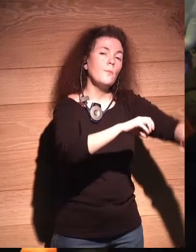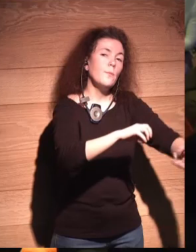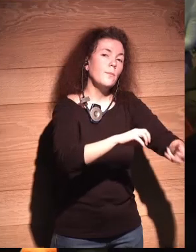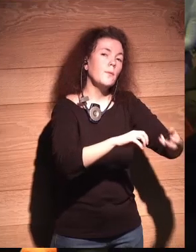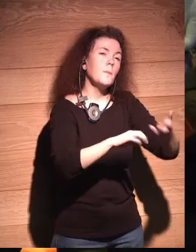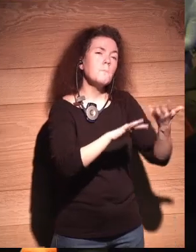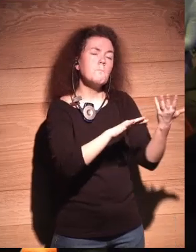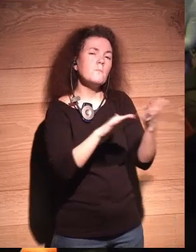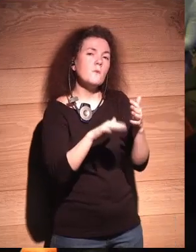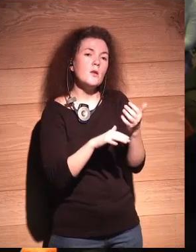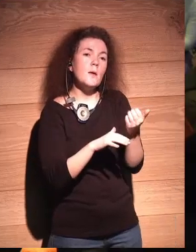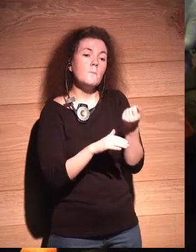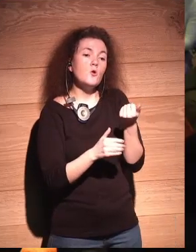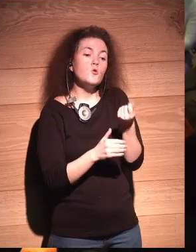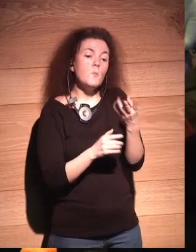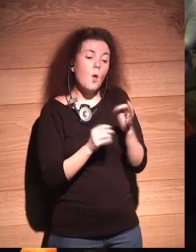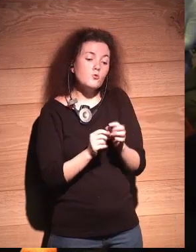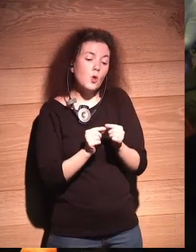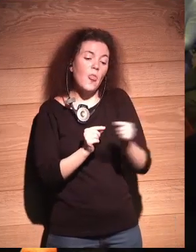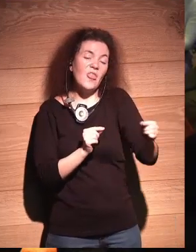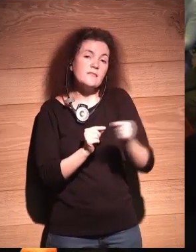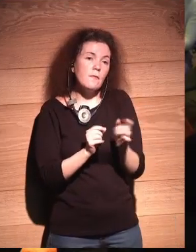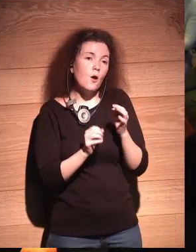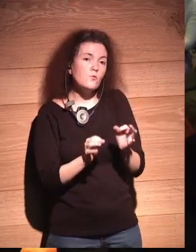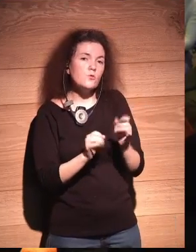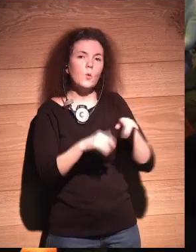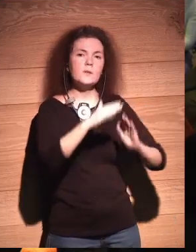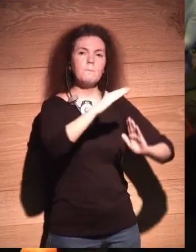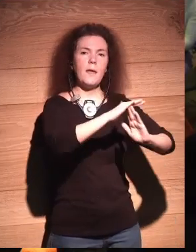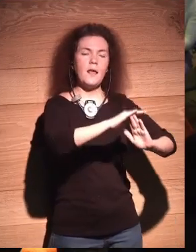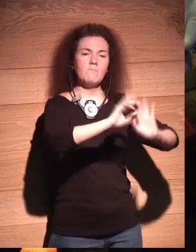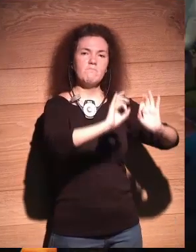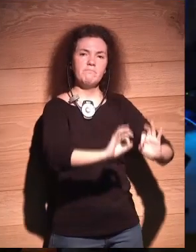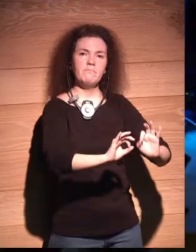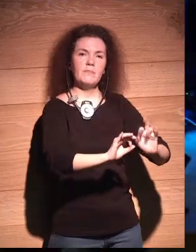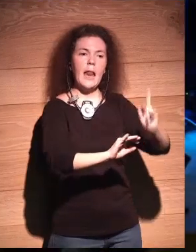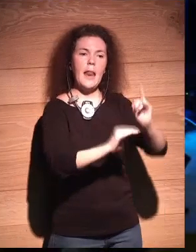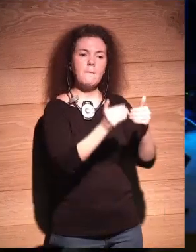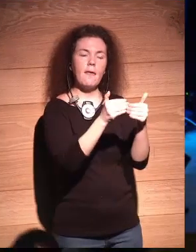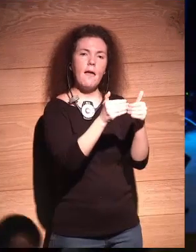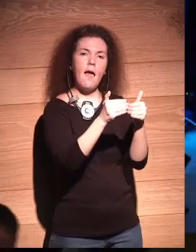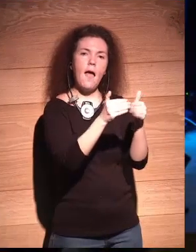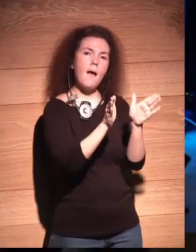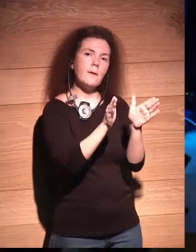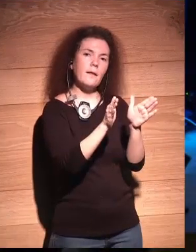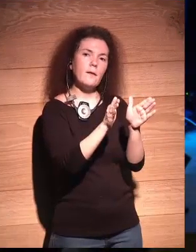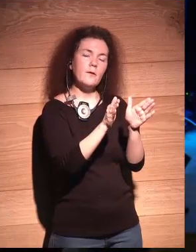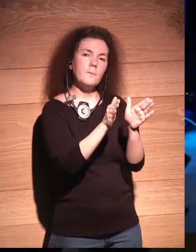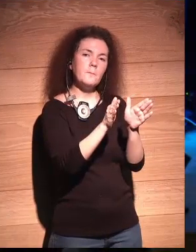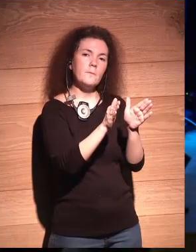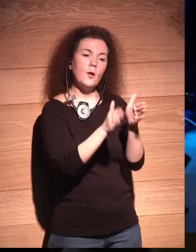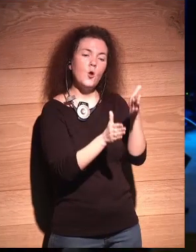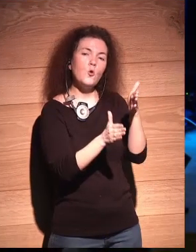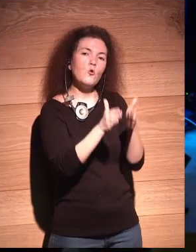been prescribed and stopped. The craft opened, it unzipped itself, the